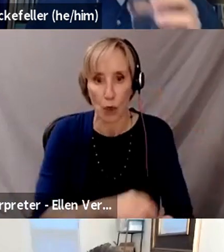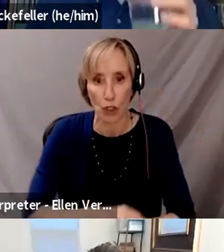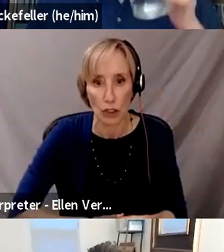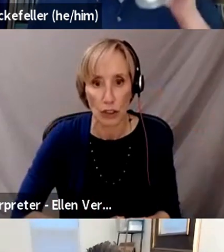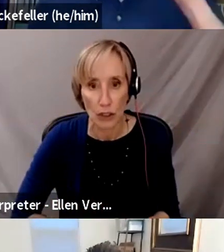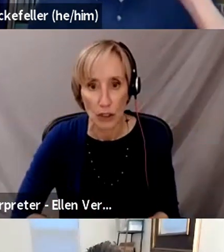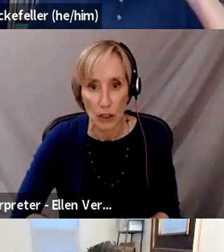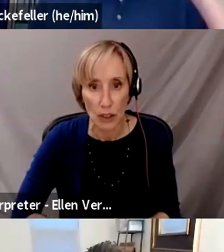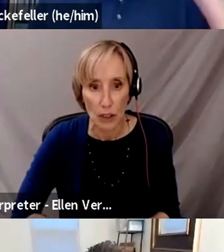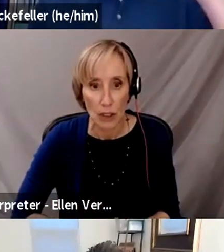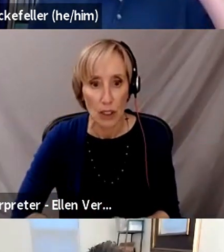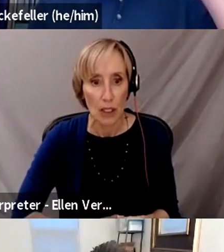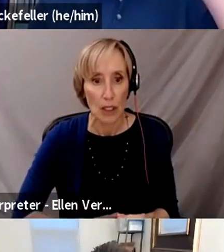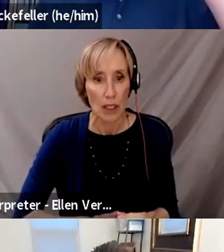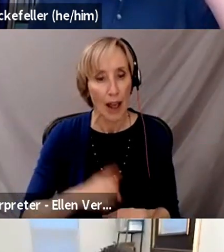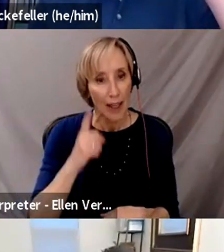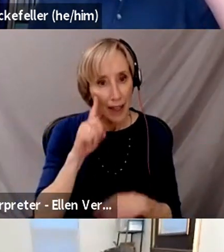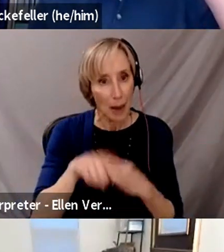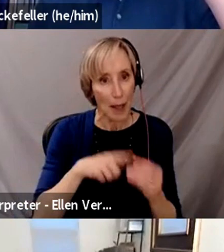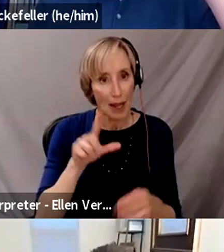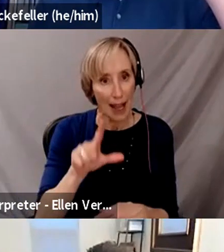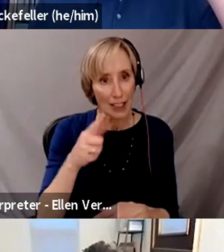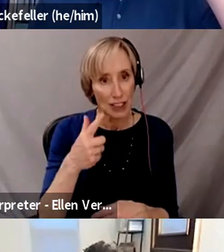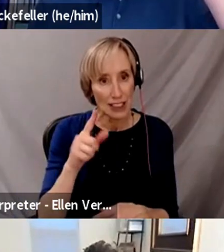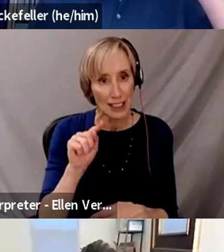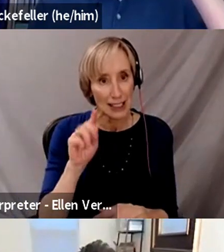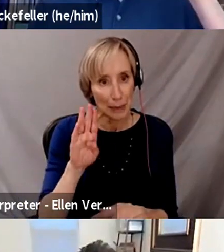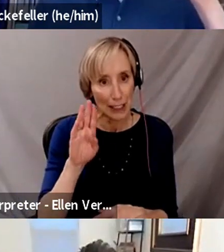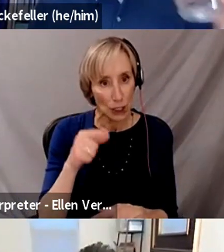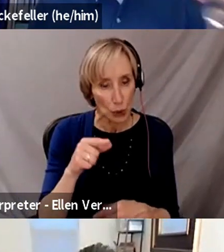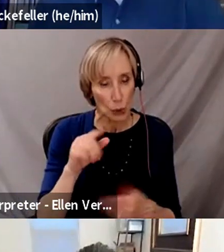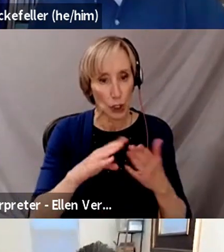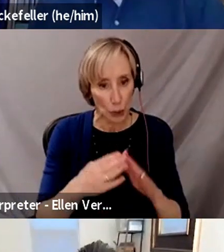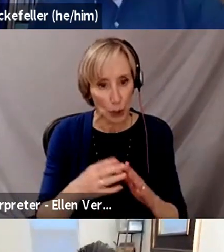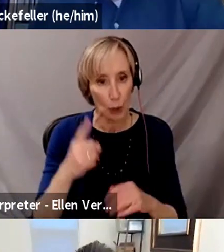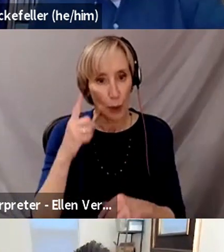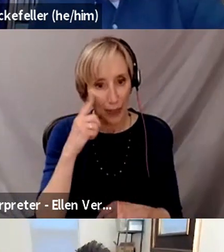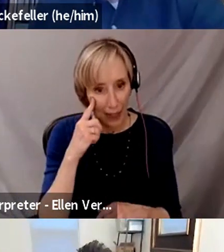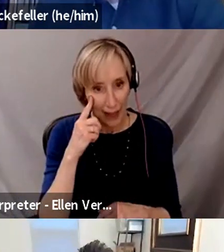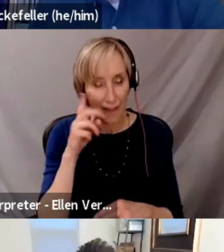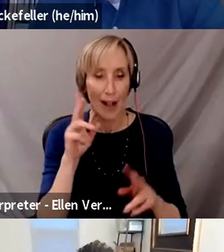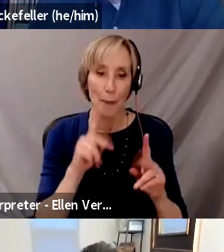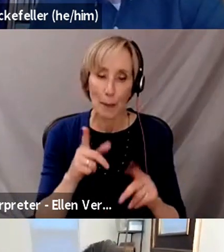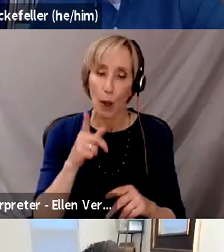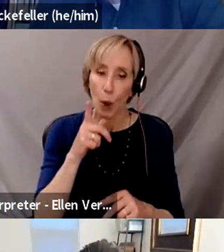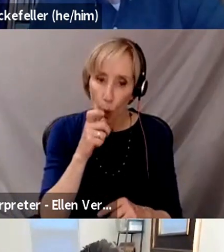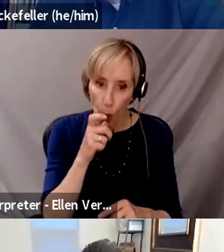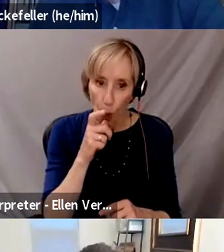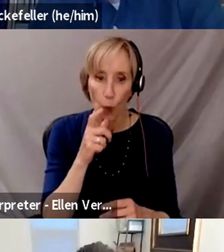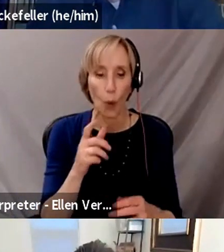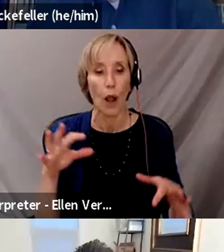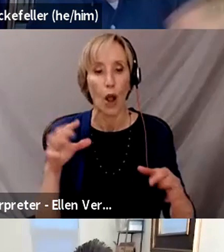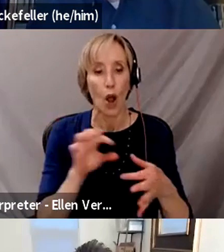this concept of when we think about the LGBTQ community, we often think of monogamous, cisgendered white men